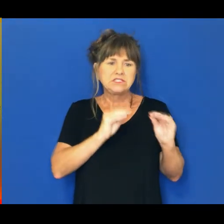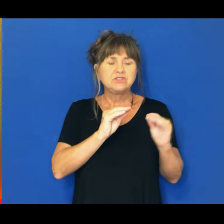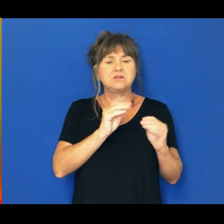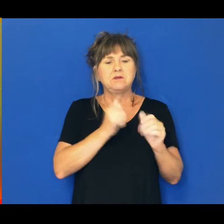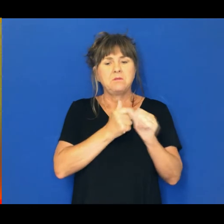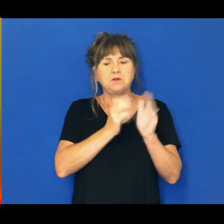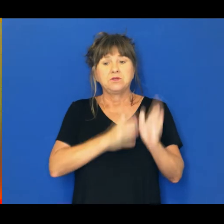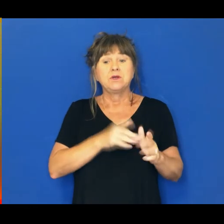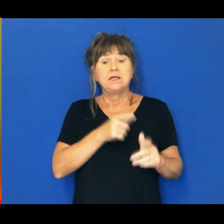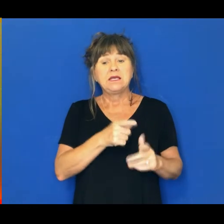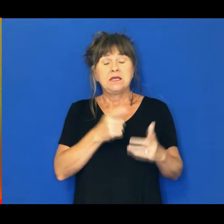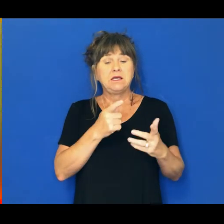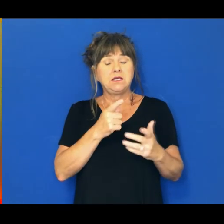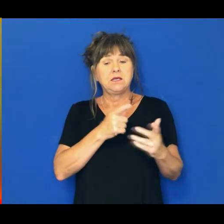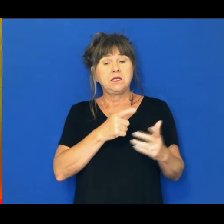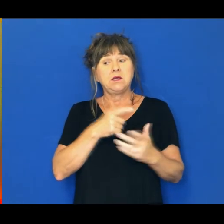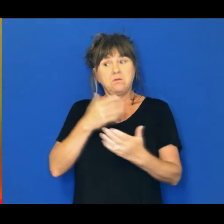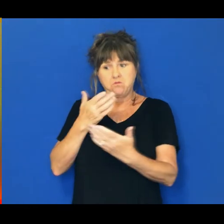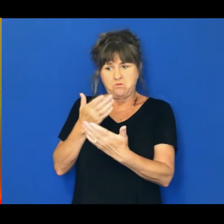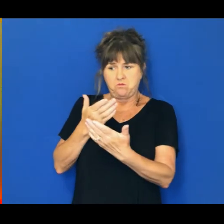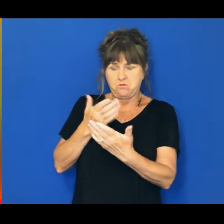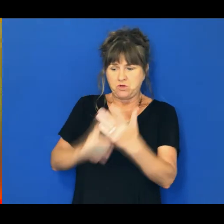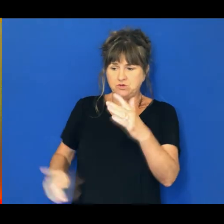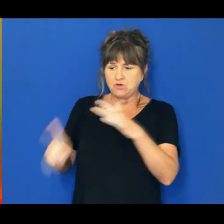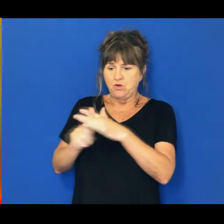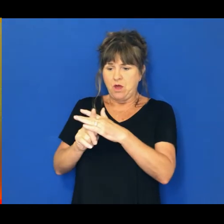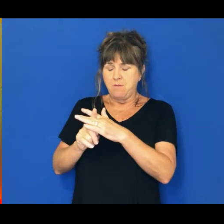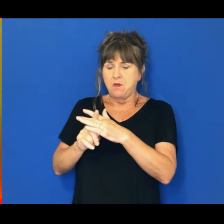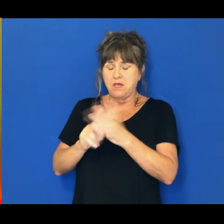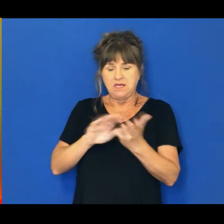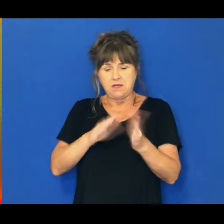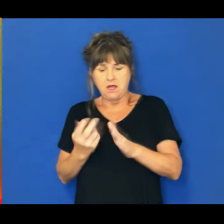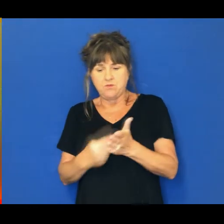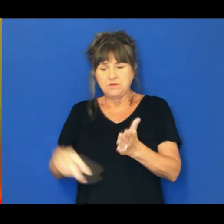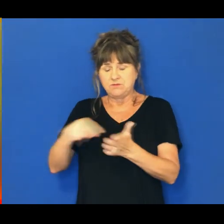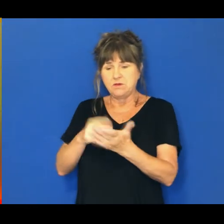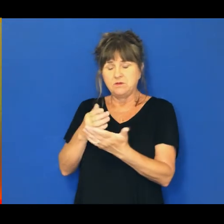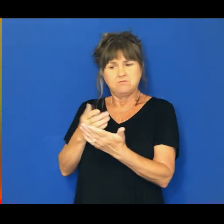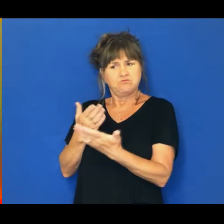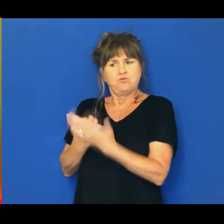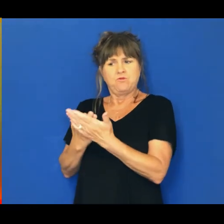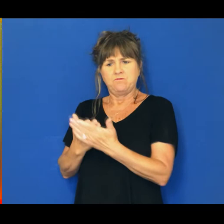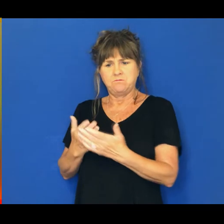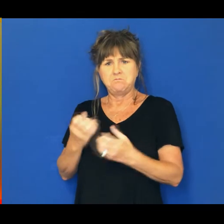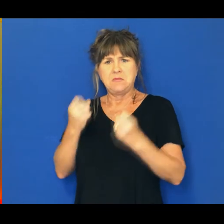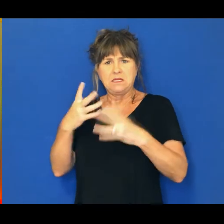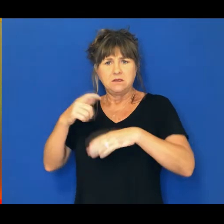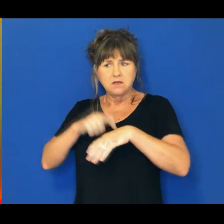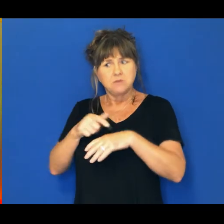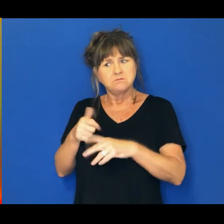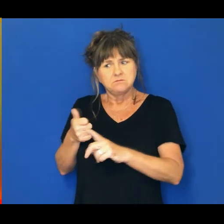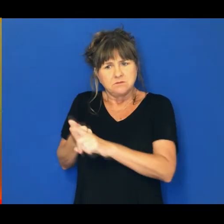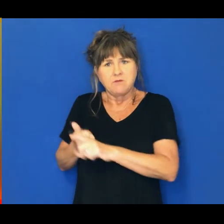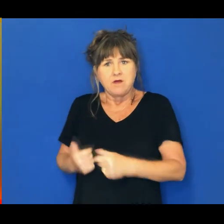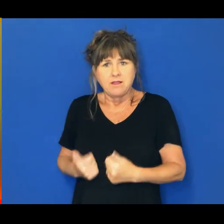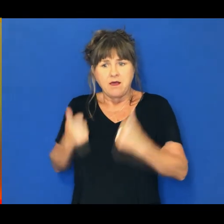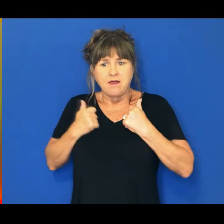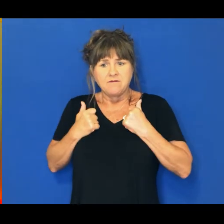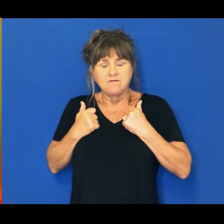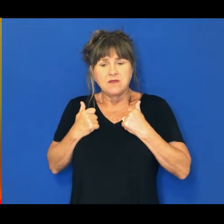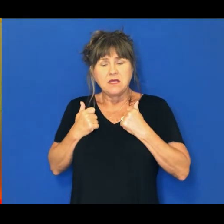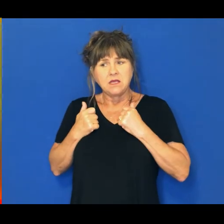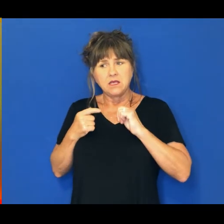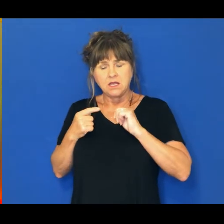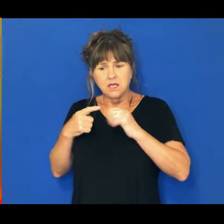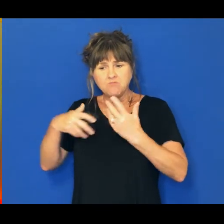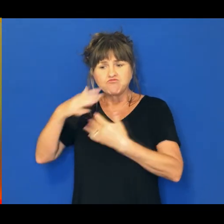them and gave many convincing proofs that he was alive. He appeared to them over a period of 40 days and